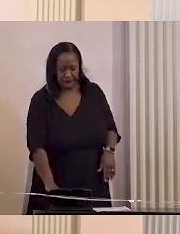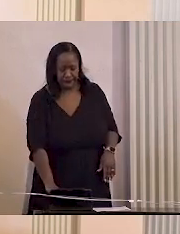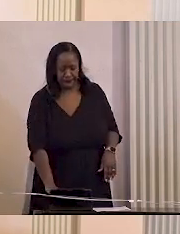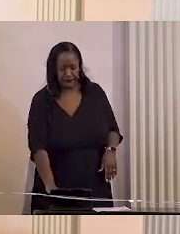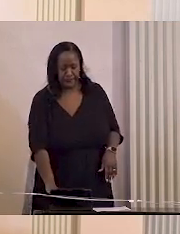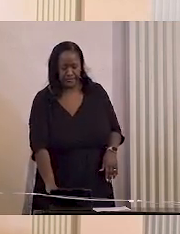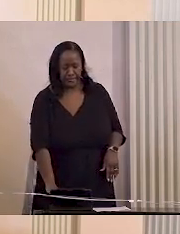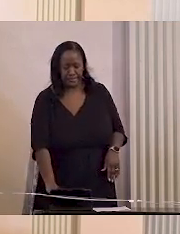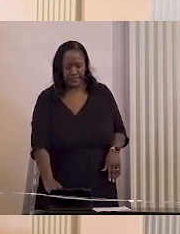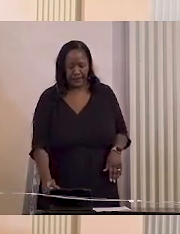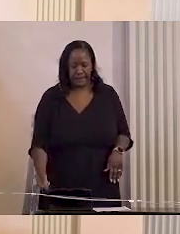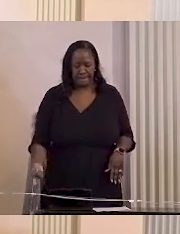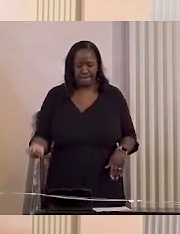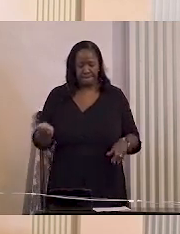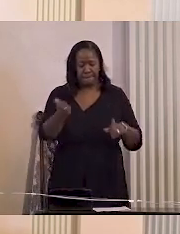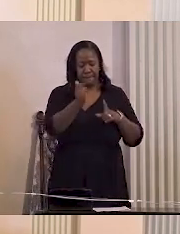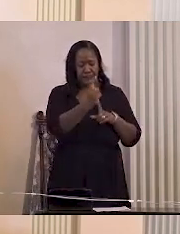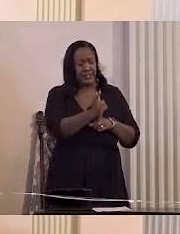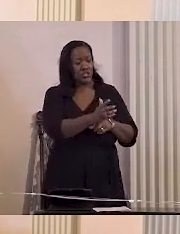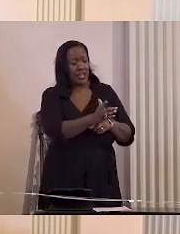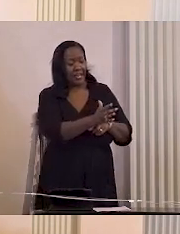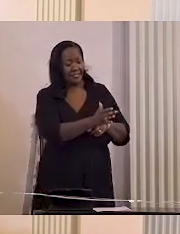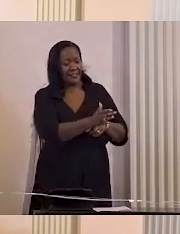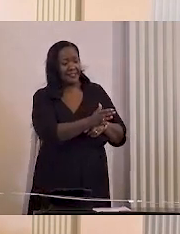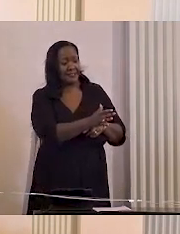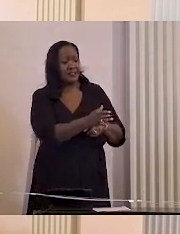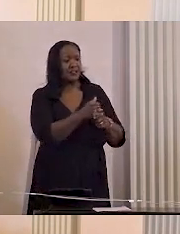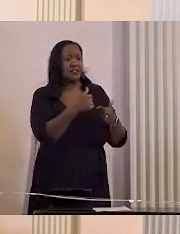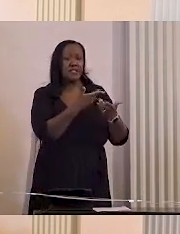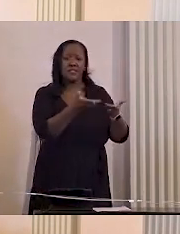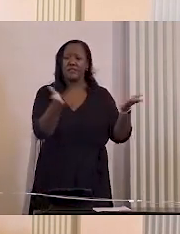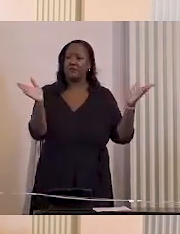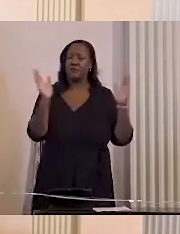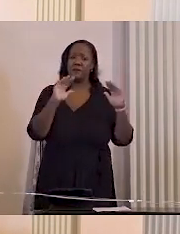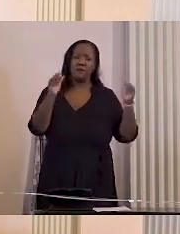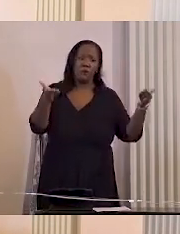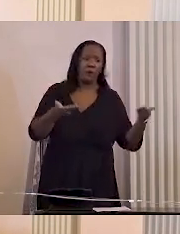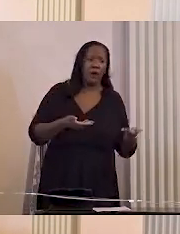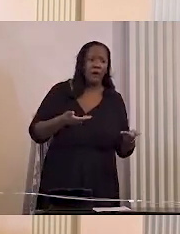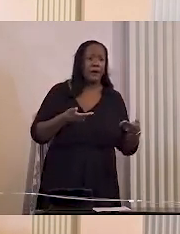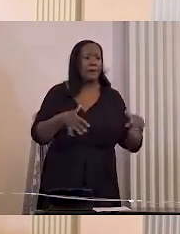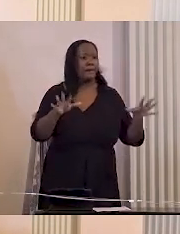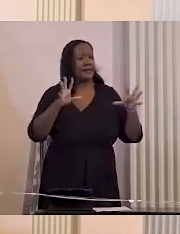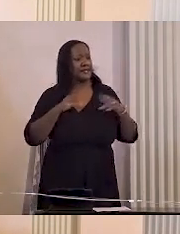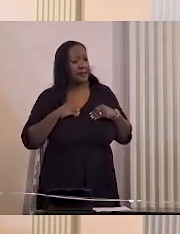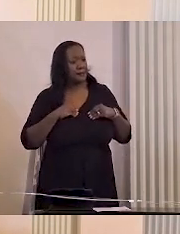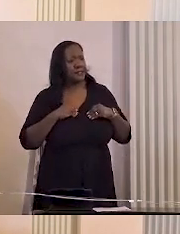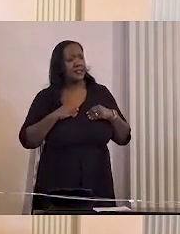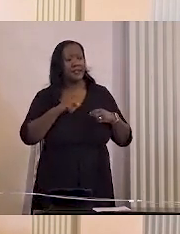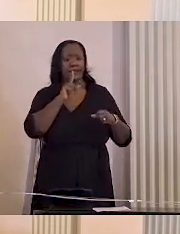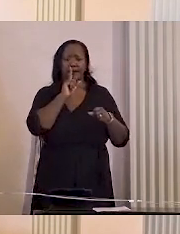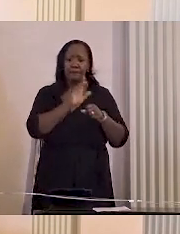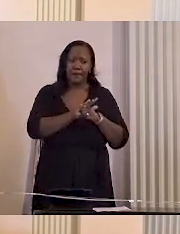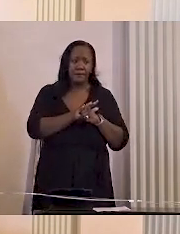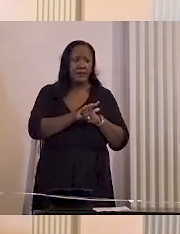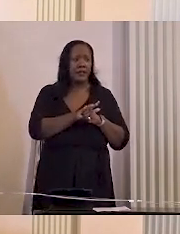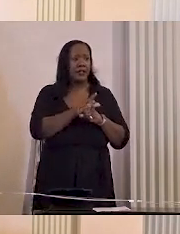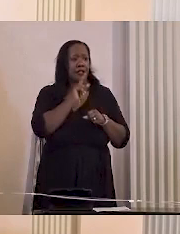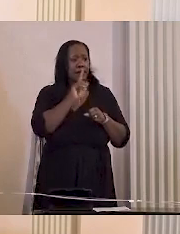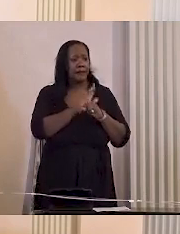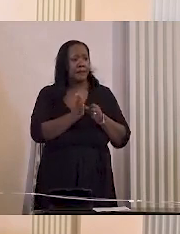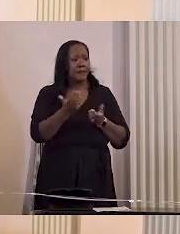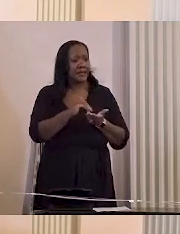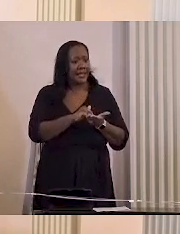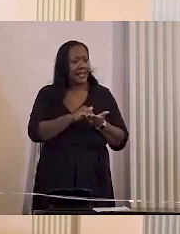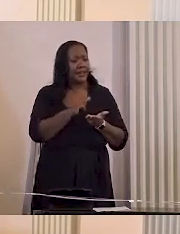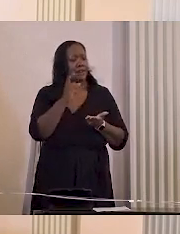this morning in this space of welcome and acceptance, commitment and recommitment, of